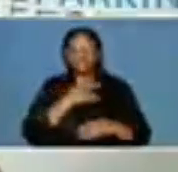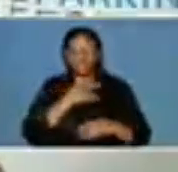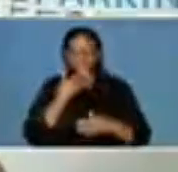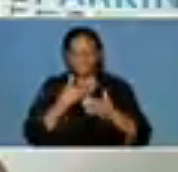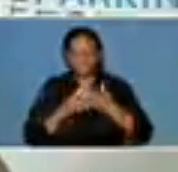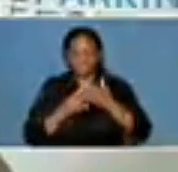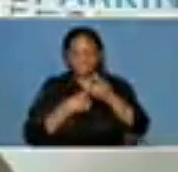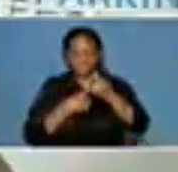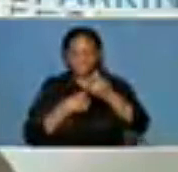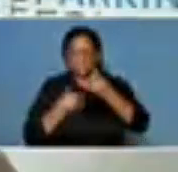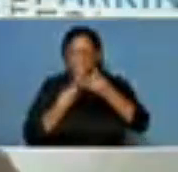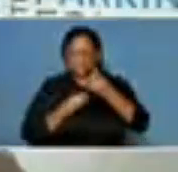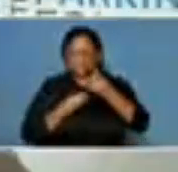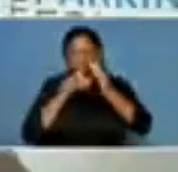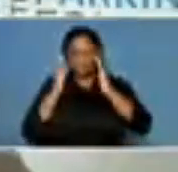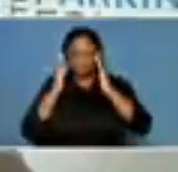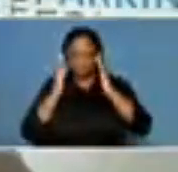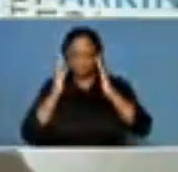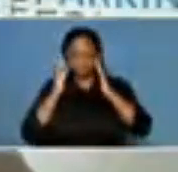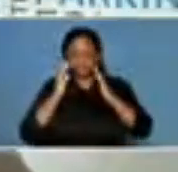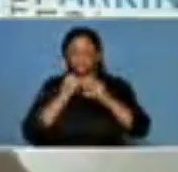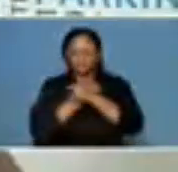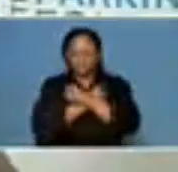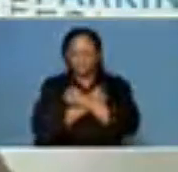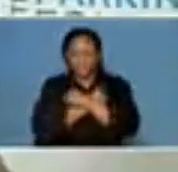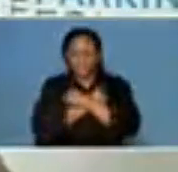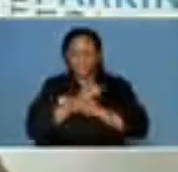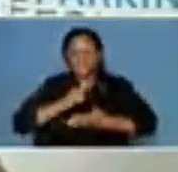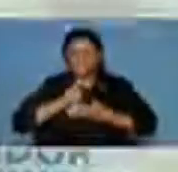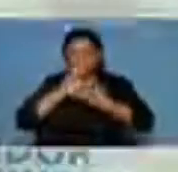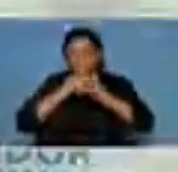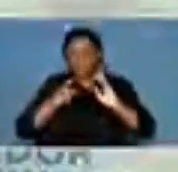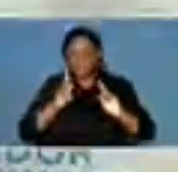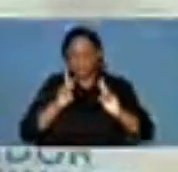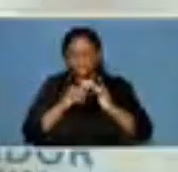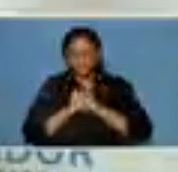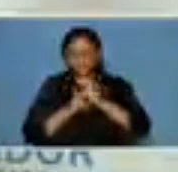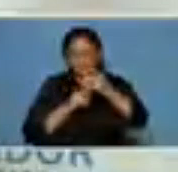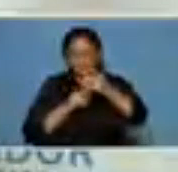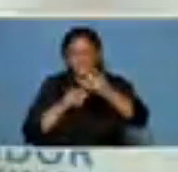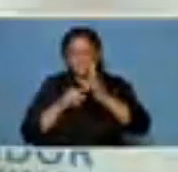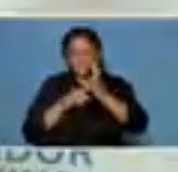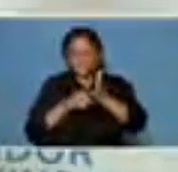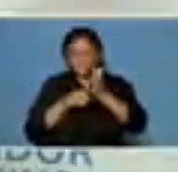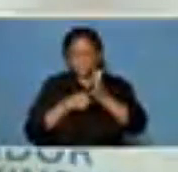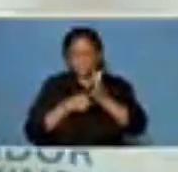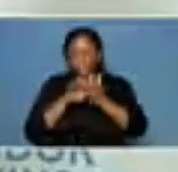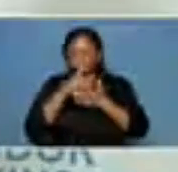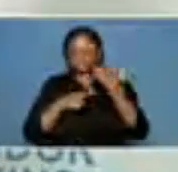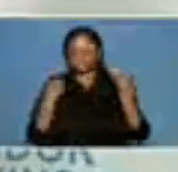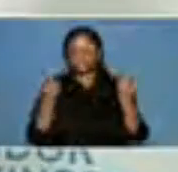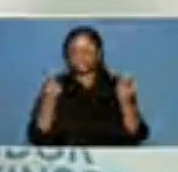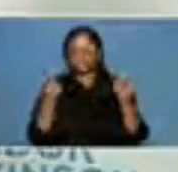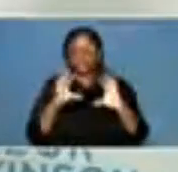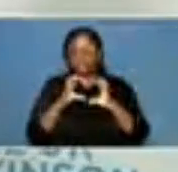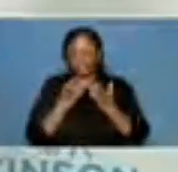always been very focused on our purpose and our passion, which has been helping people. It demonstrates that the work we've been doing in the community has been